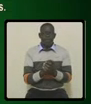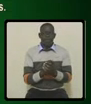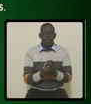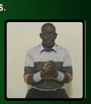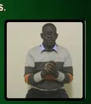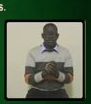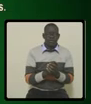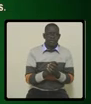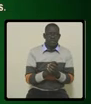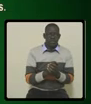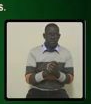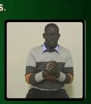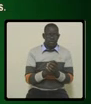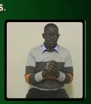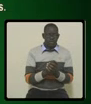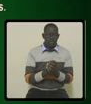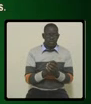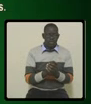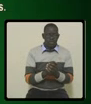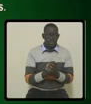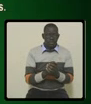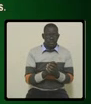asymmetrical overthrust folds.